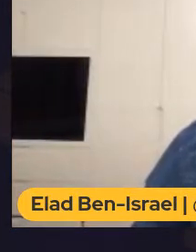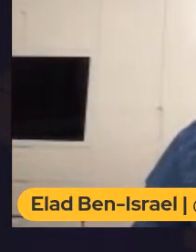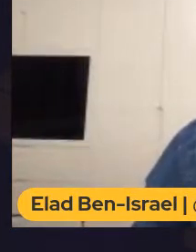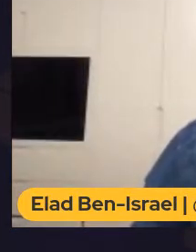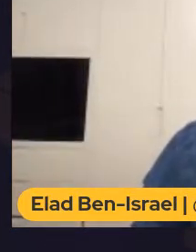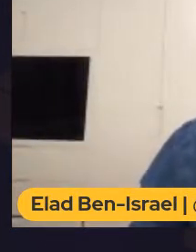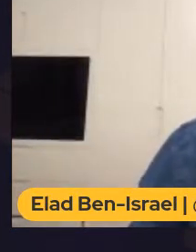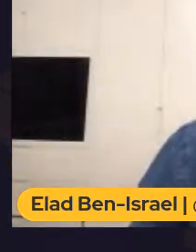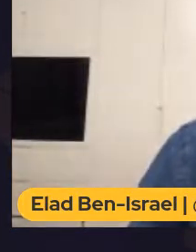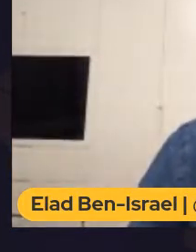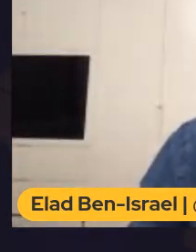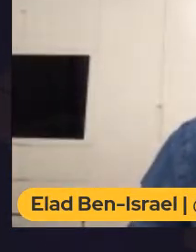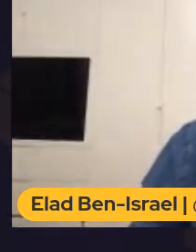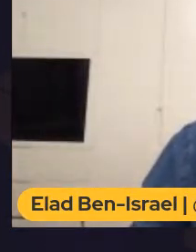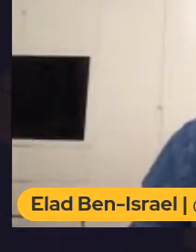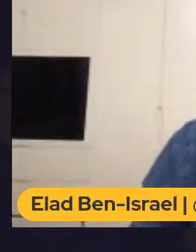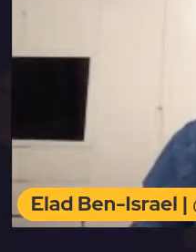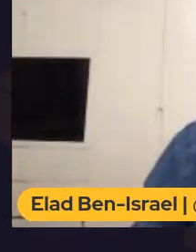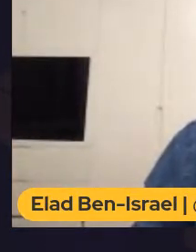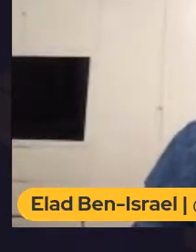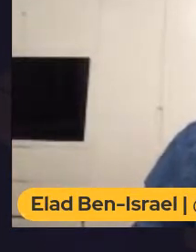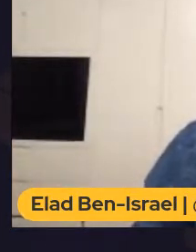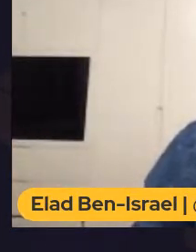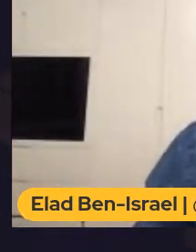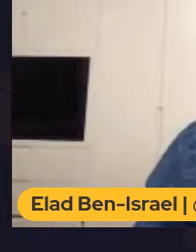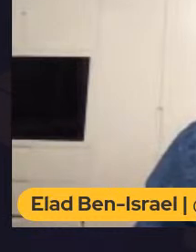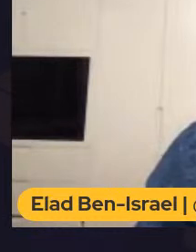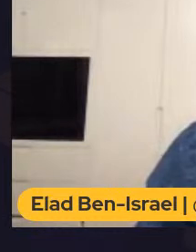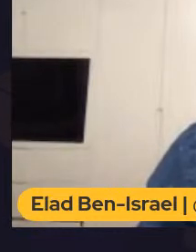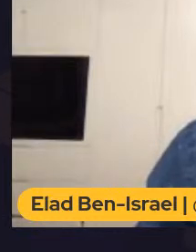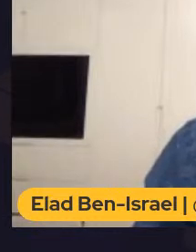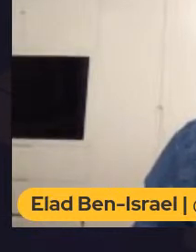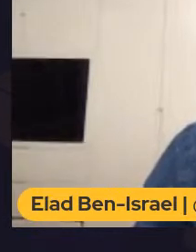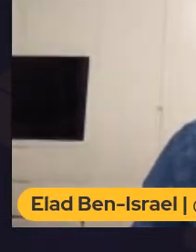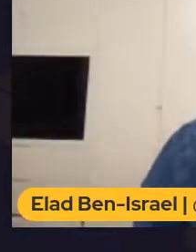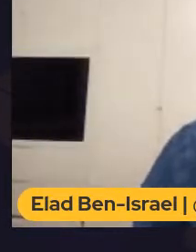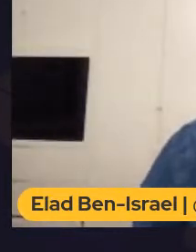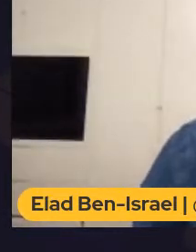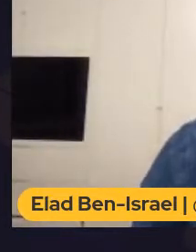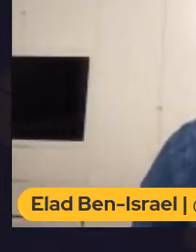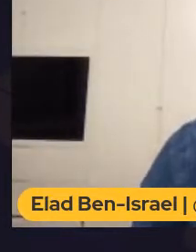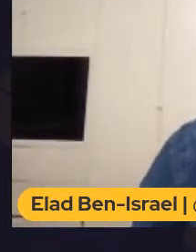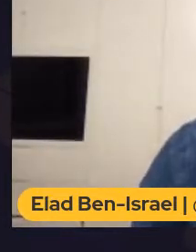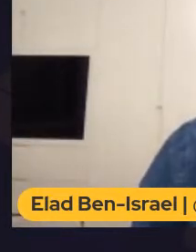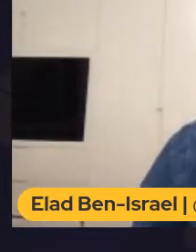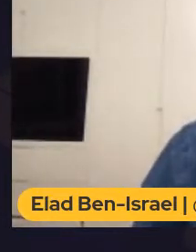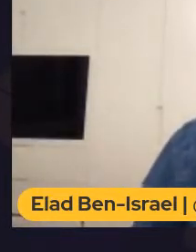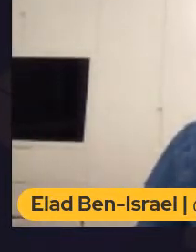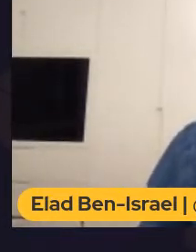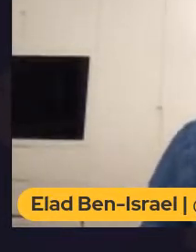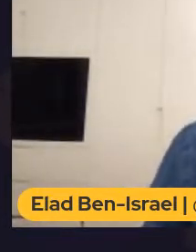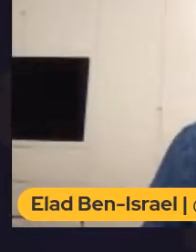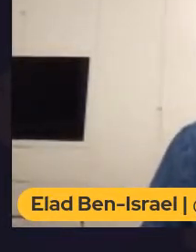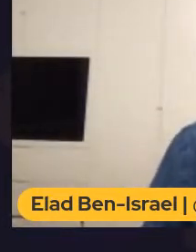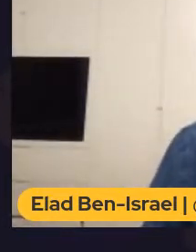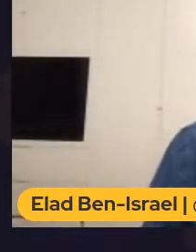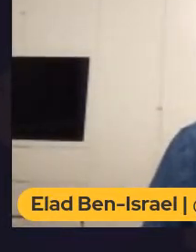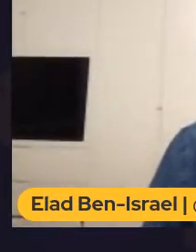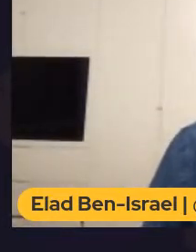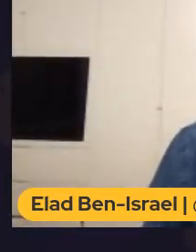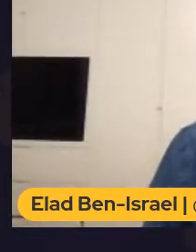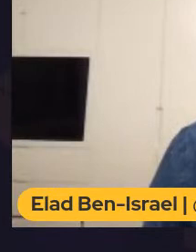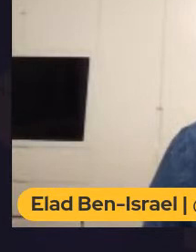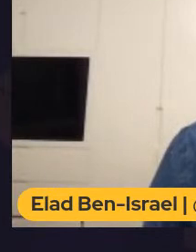a bit of time later for Q&A if that's going to be of interest. Let me open that slide